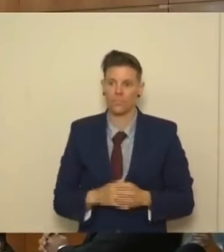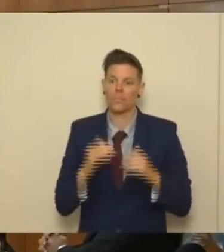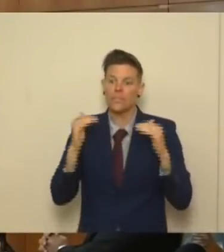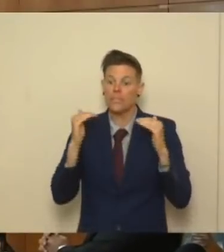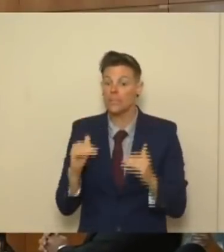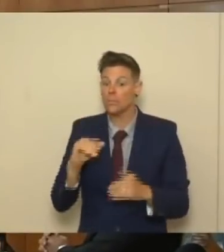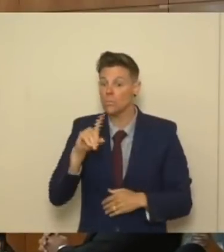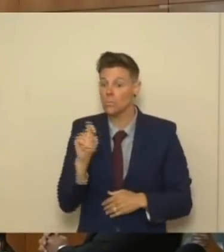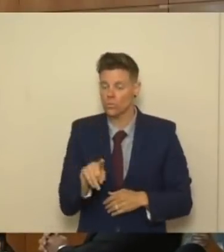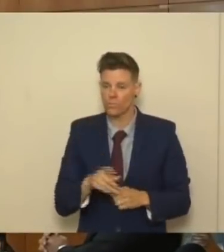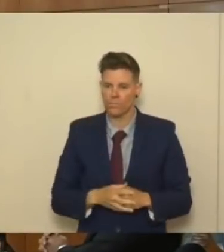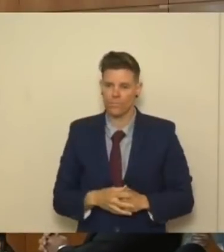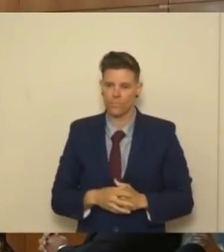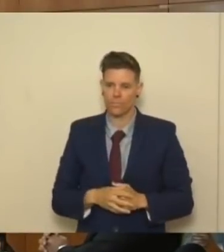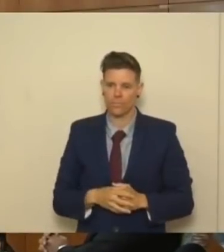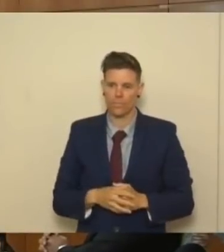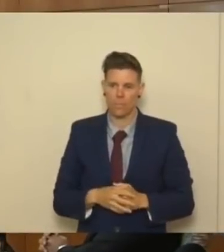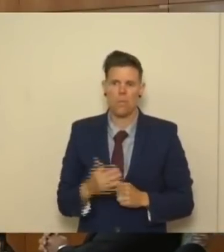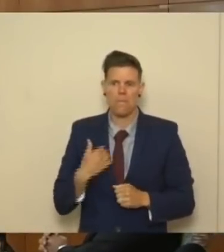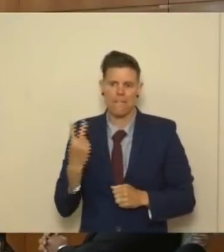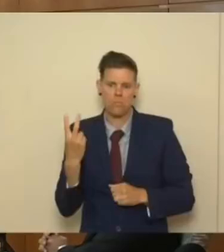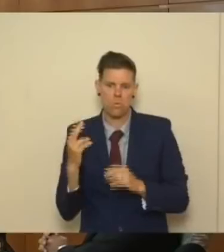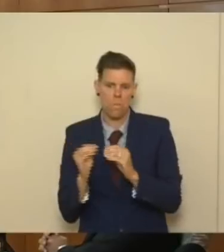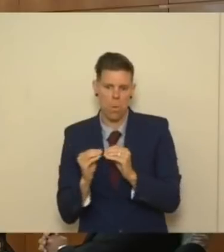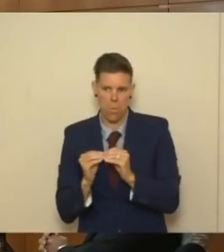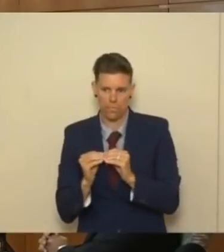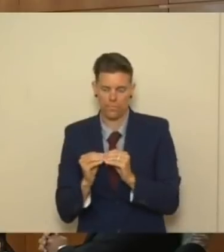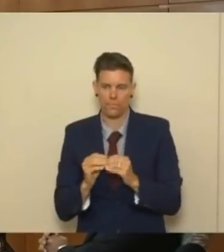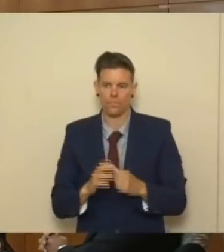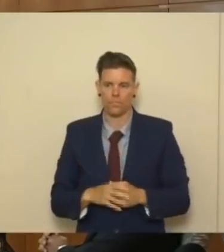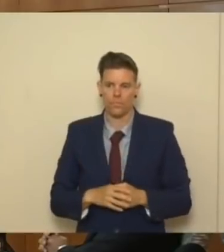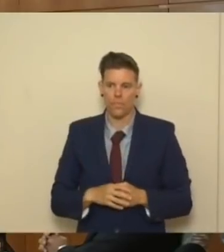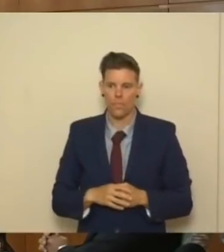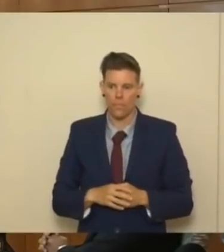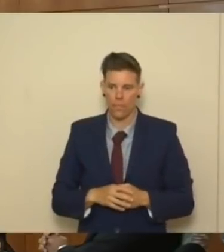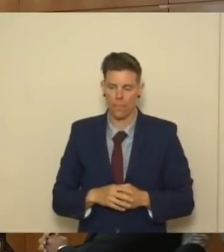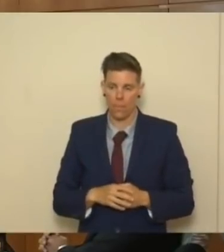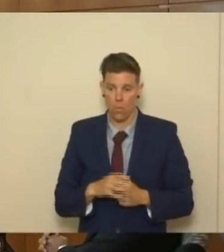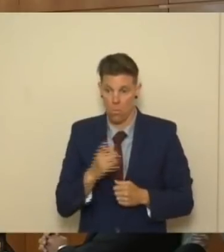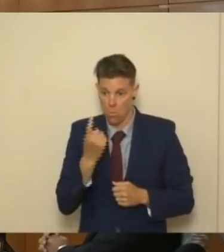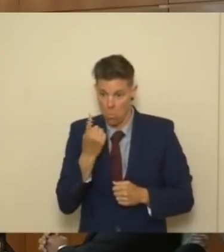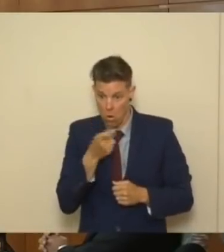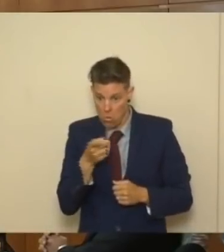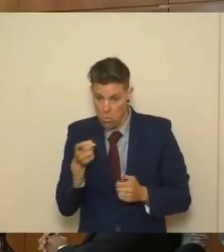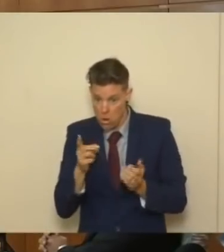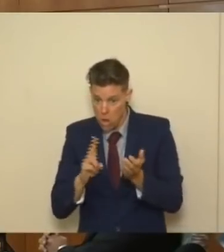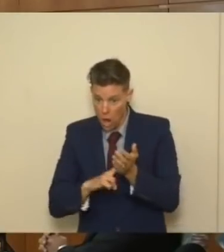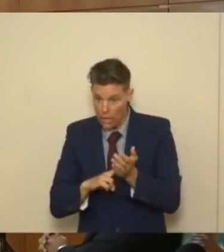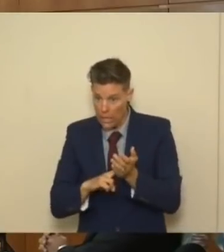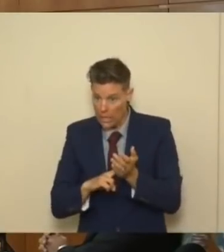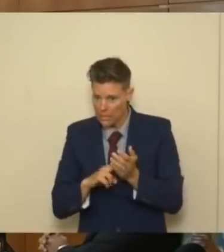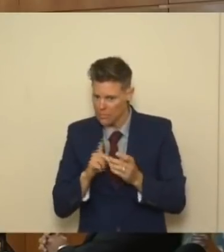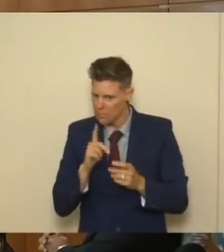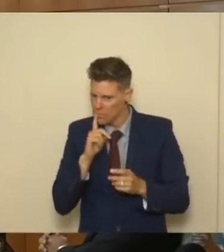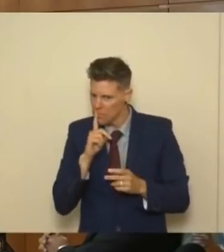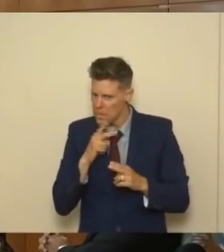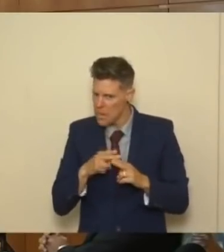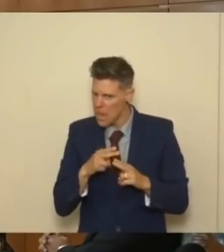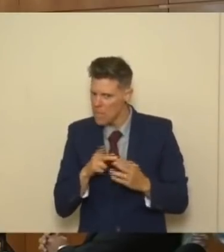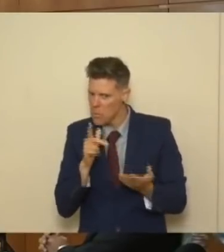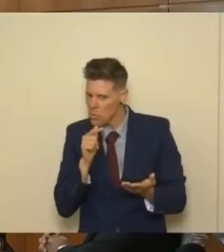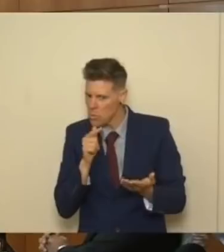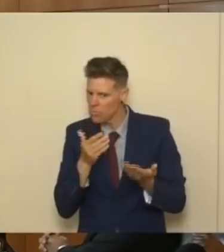our reporters that are on, one of you is logged on without a display name, and I don't know who you are, so please chat me who you are so that I can call on